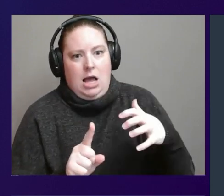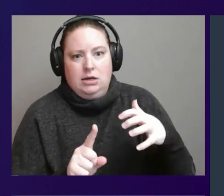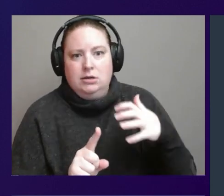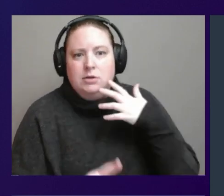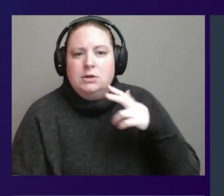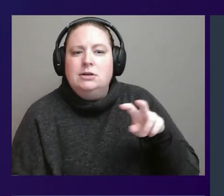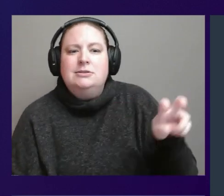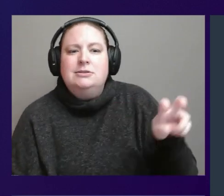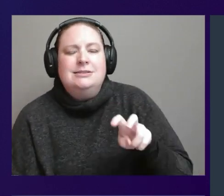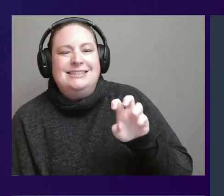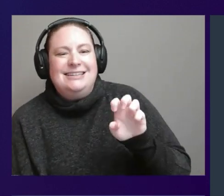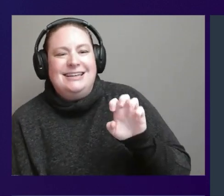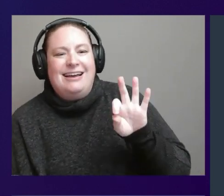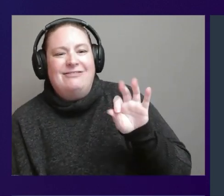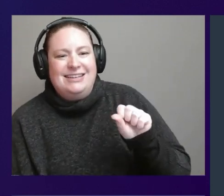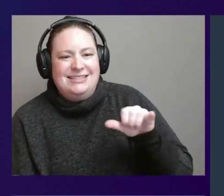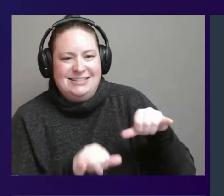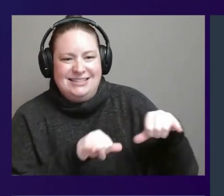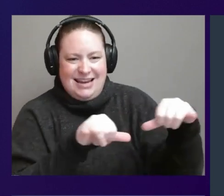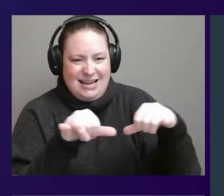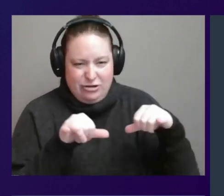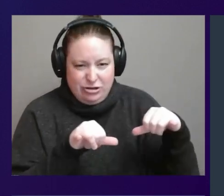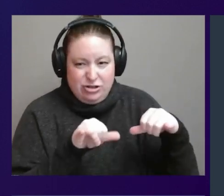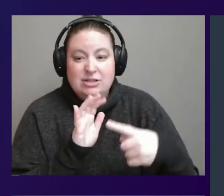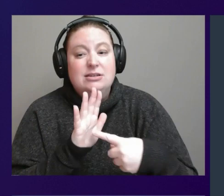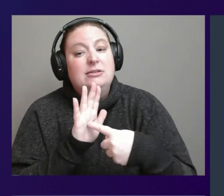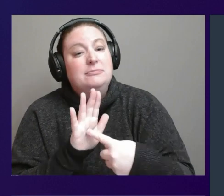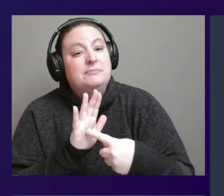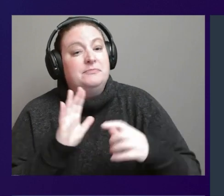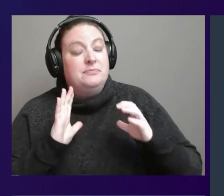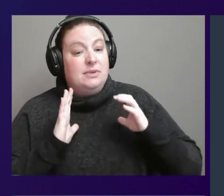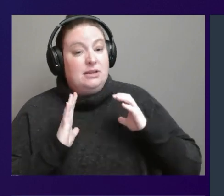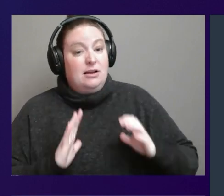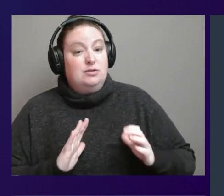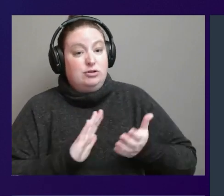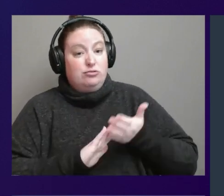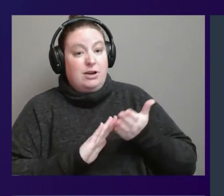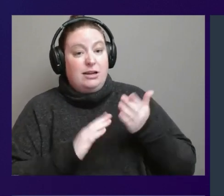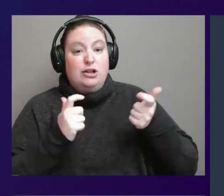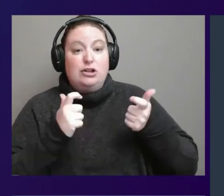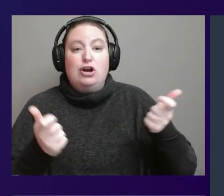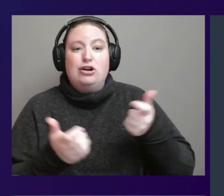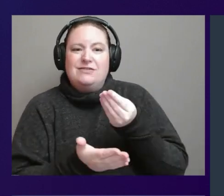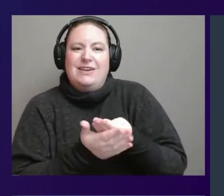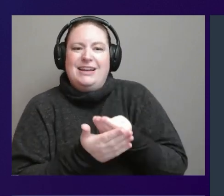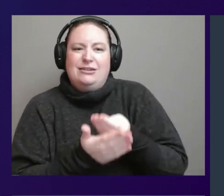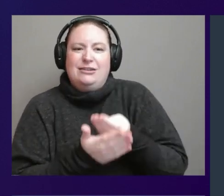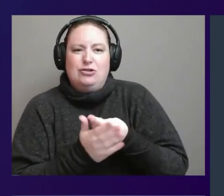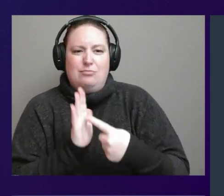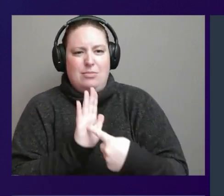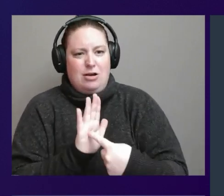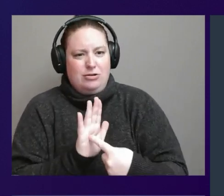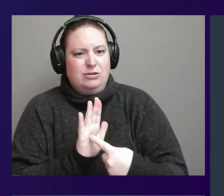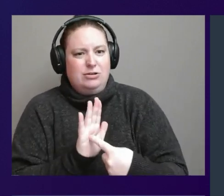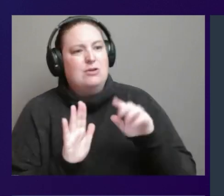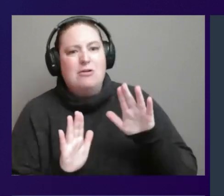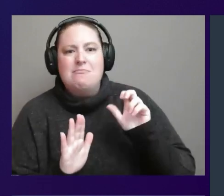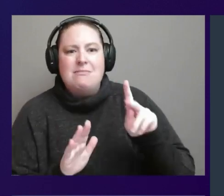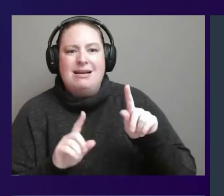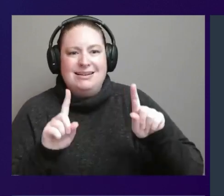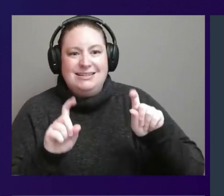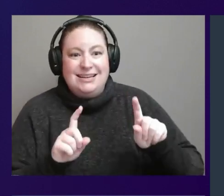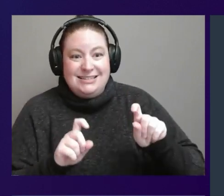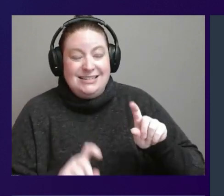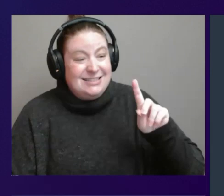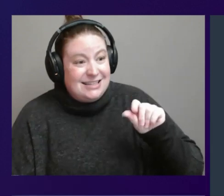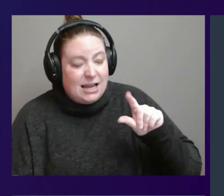EFS standards. Examples include customers that are running large financial models or backtesting, and the data has been sitting dormant for months.